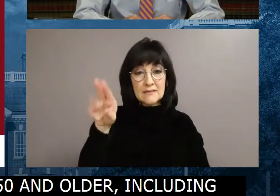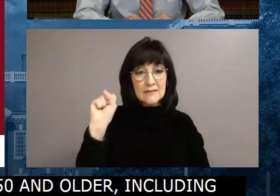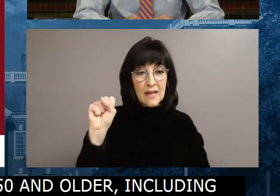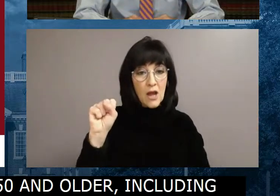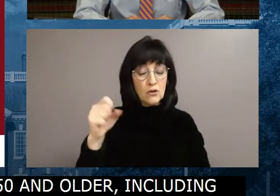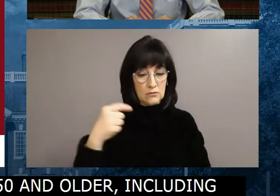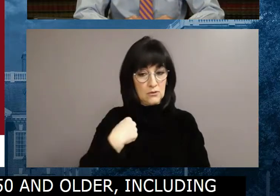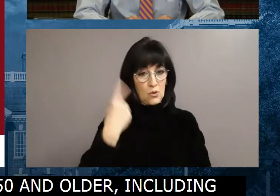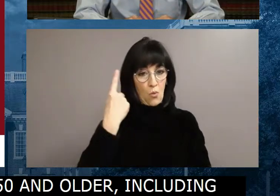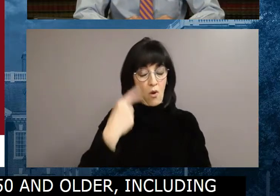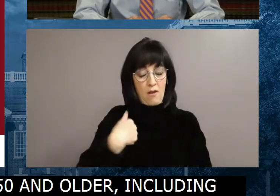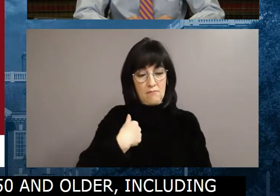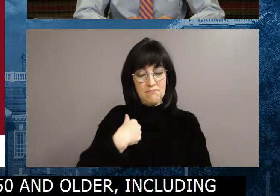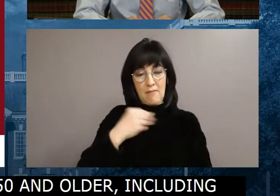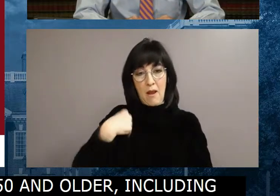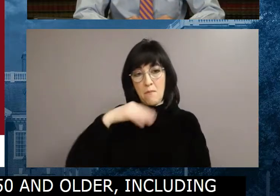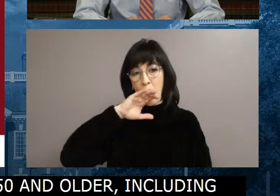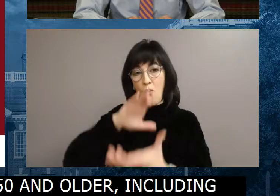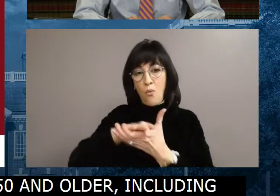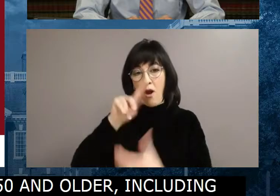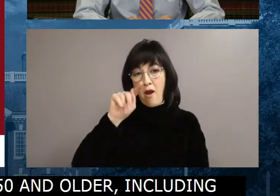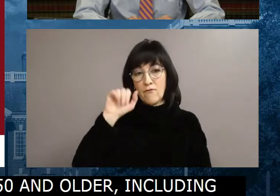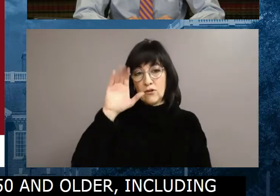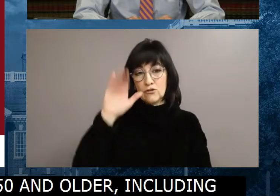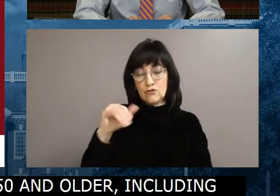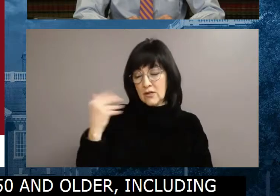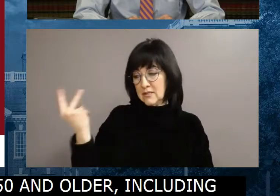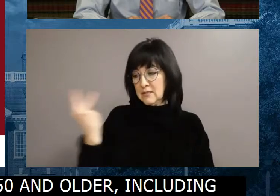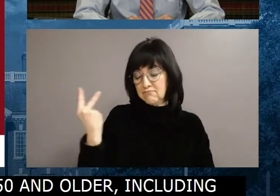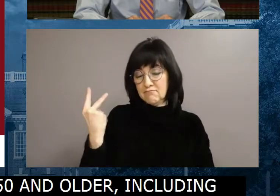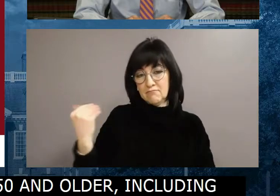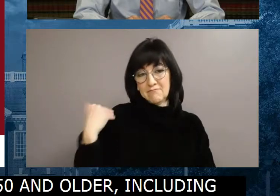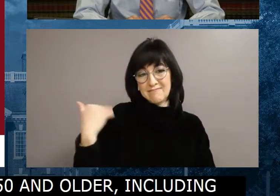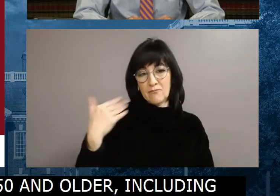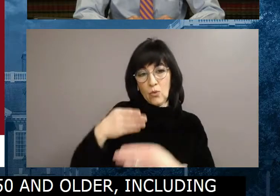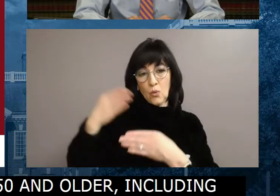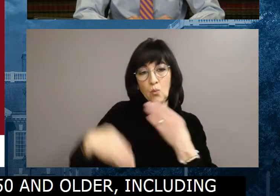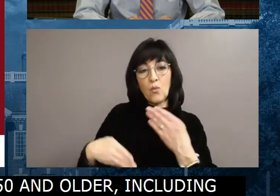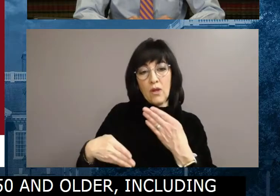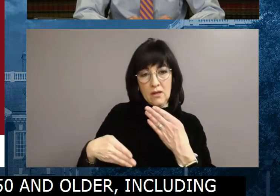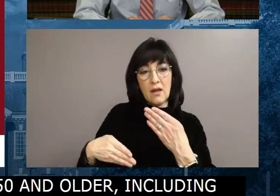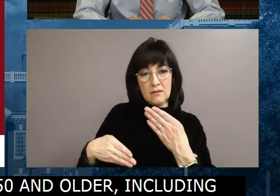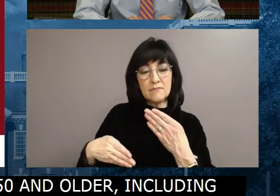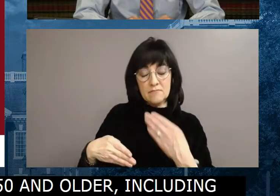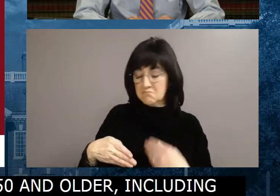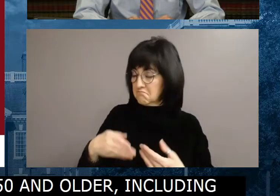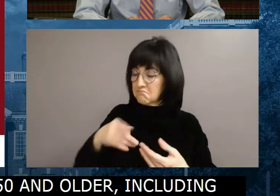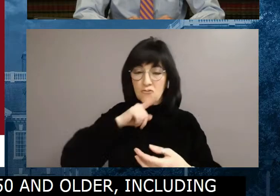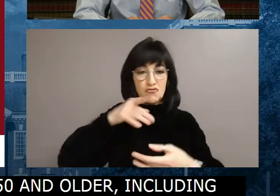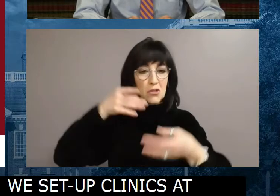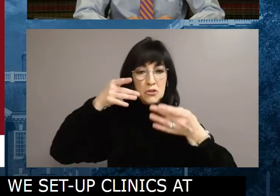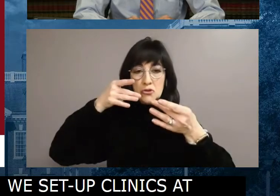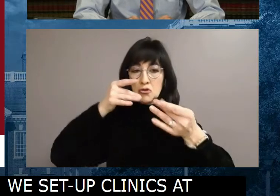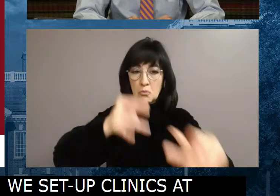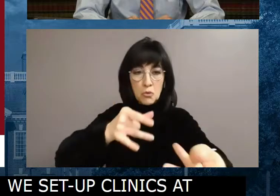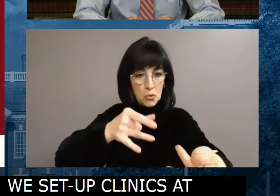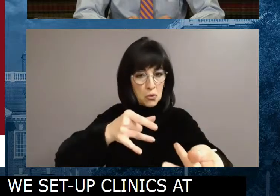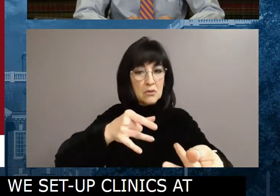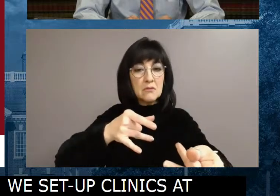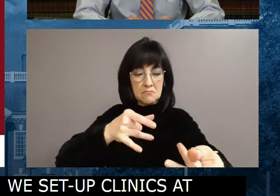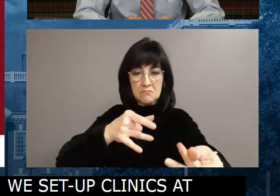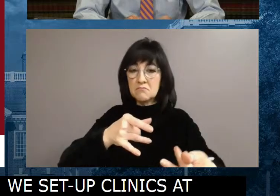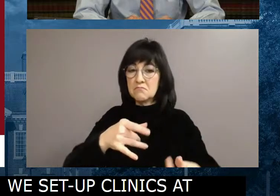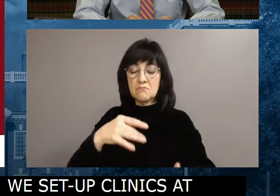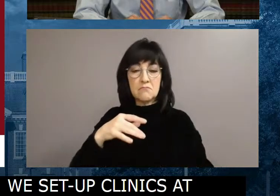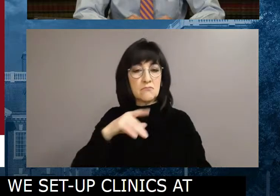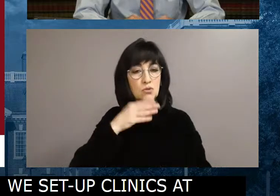them. My wife Tracy and I got vaccinated over the weekend, and it was smooth as ice, really very well